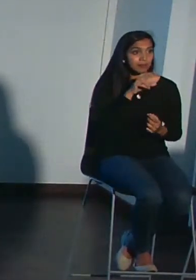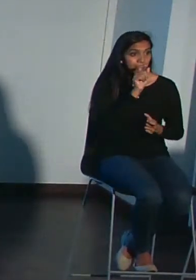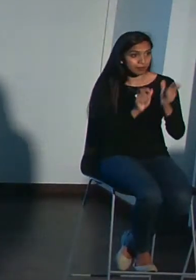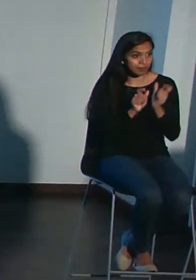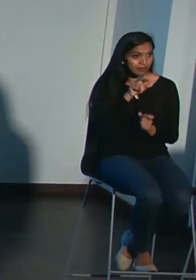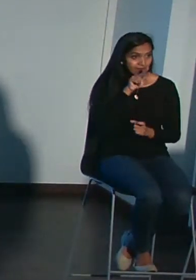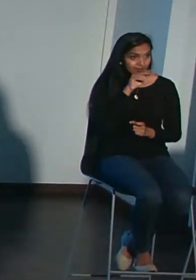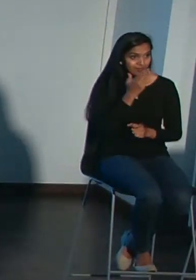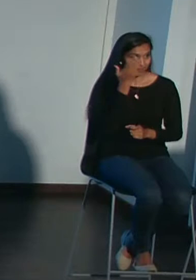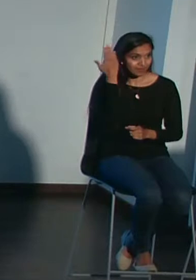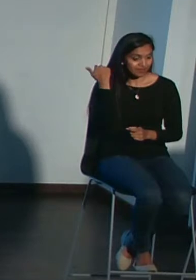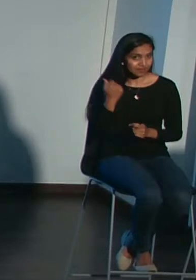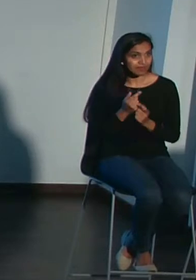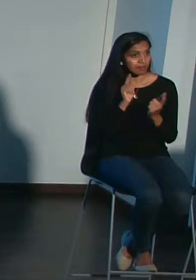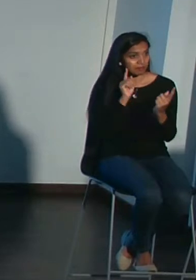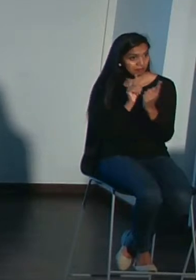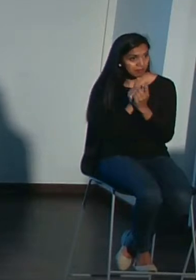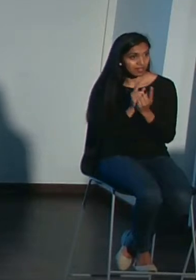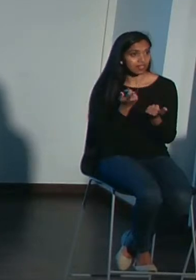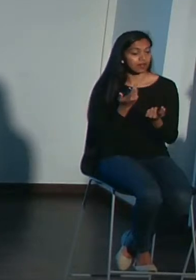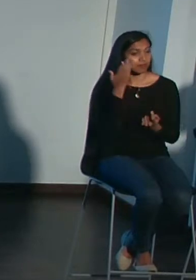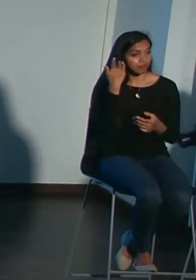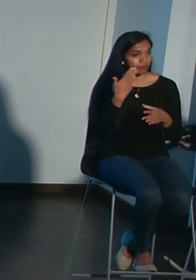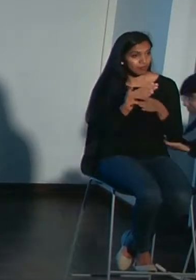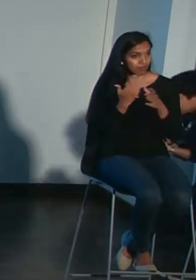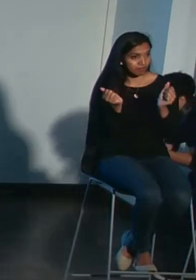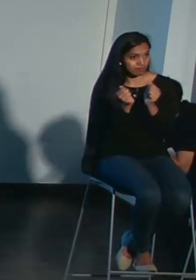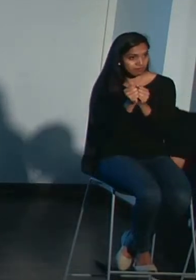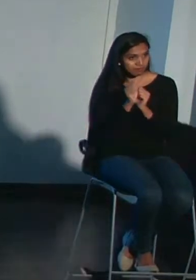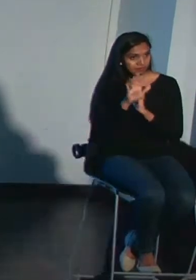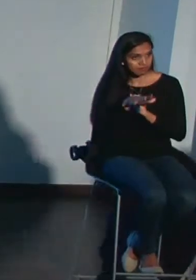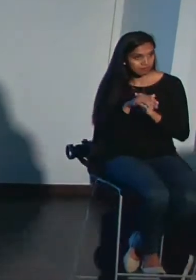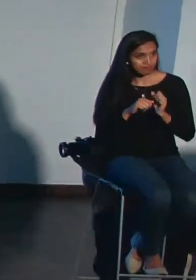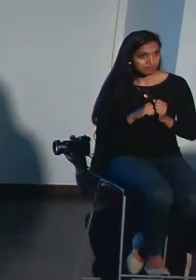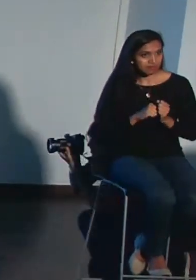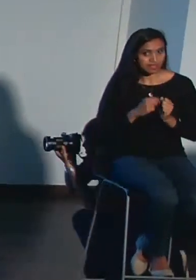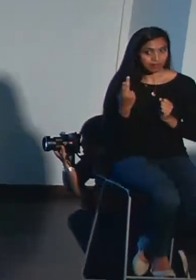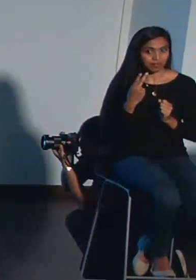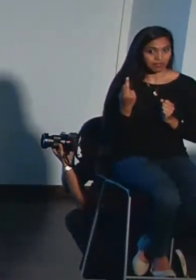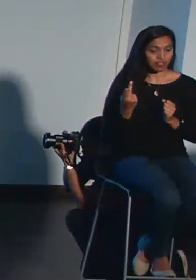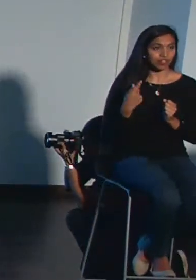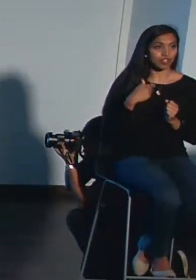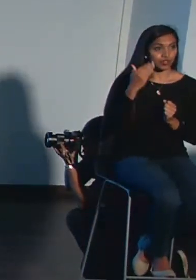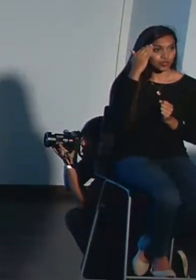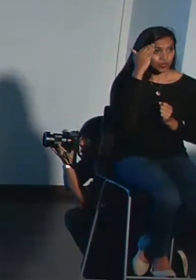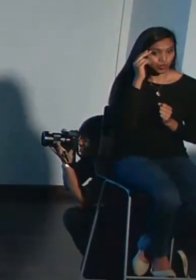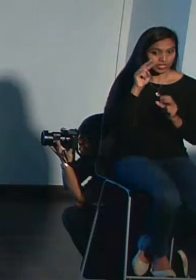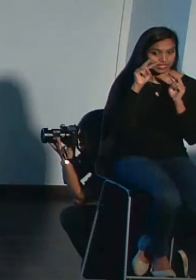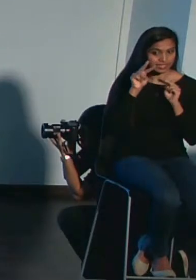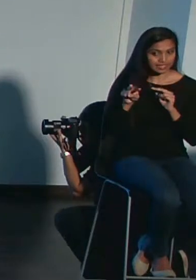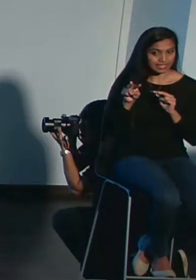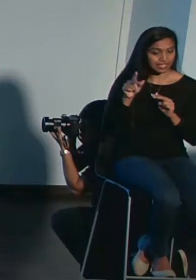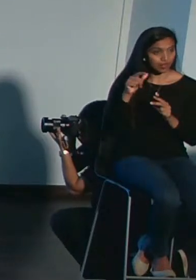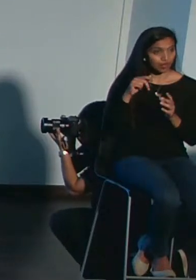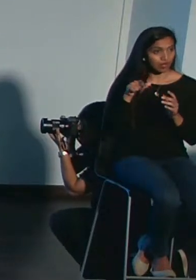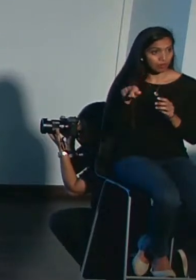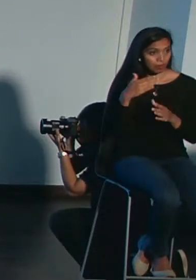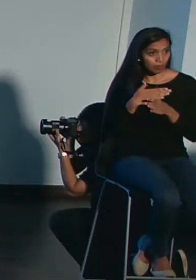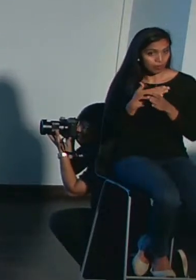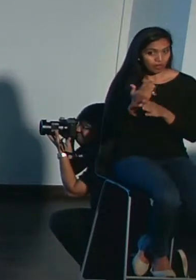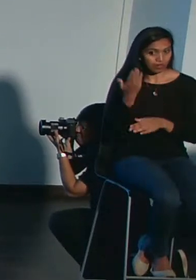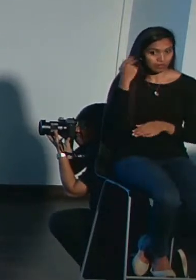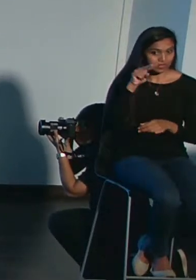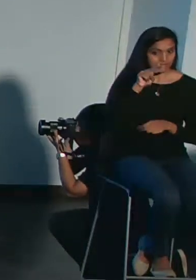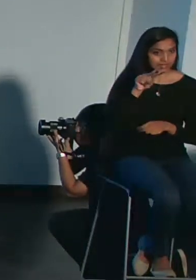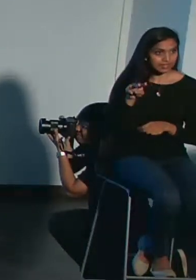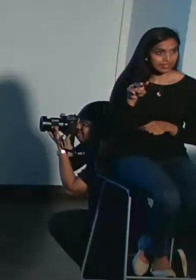met before worked together, were thinking about each other, looking at each other's work before. And